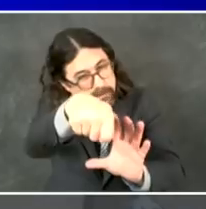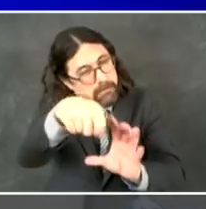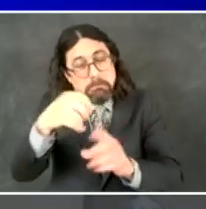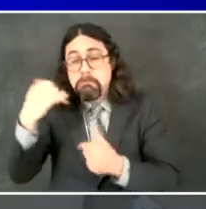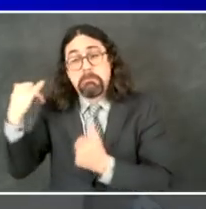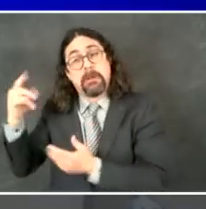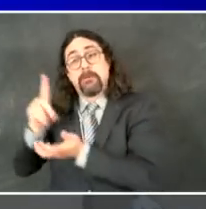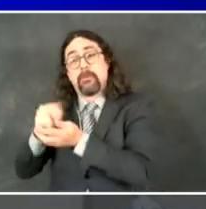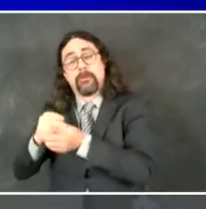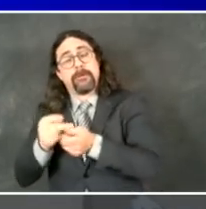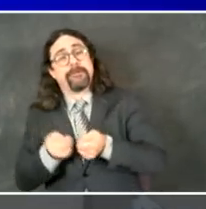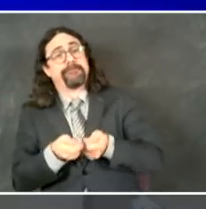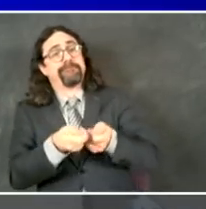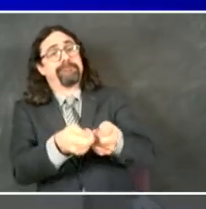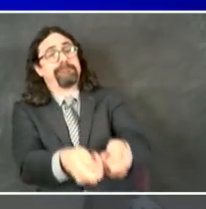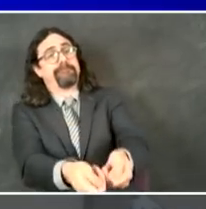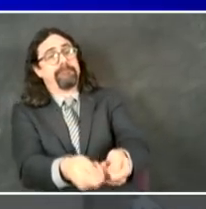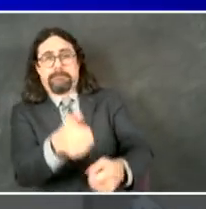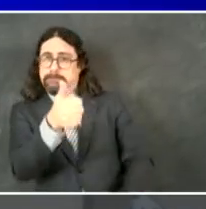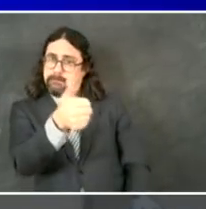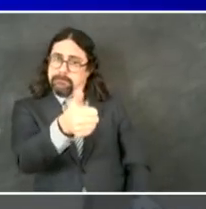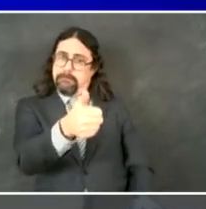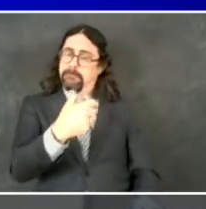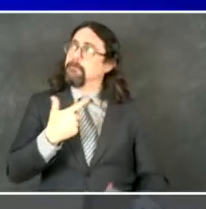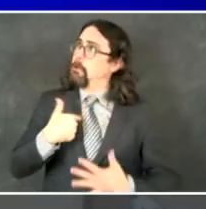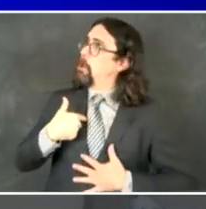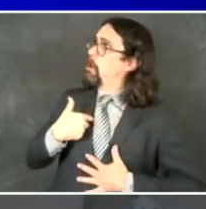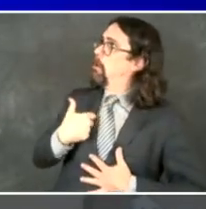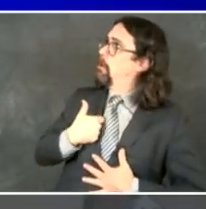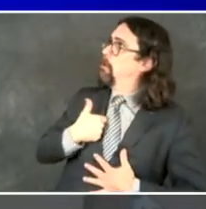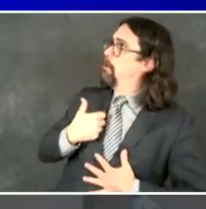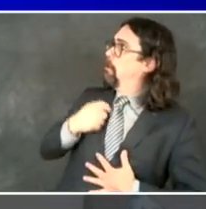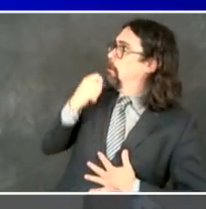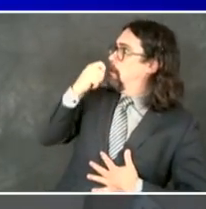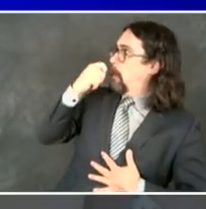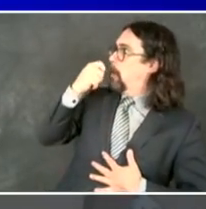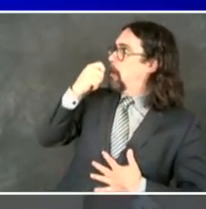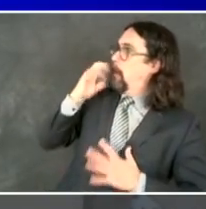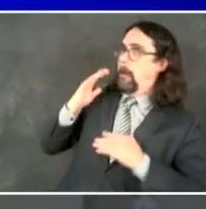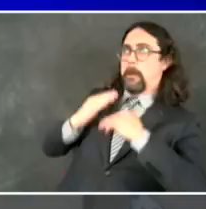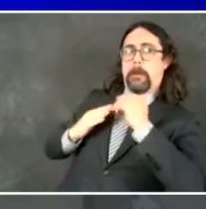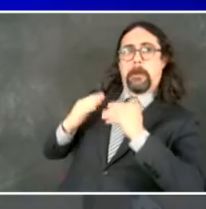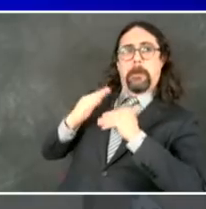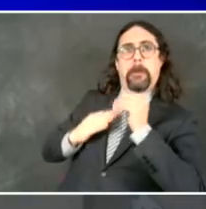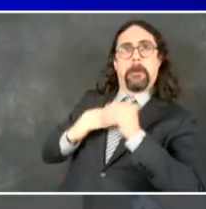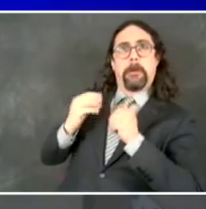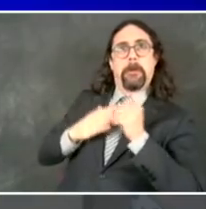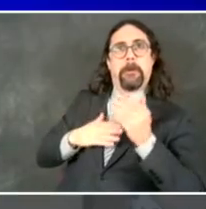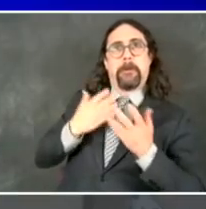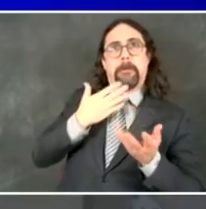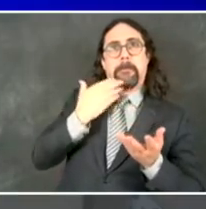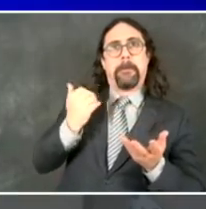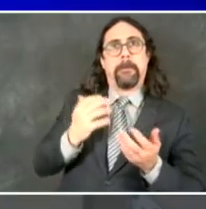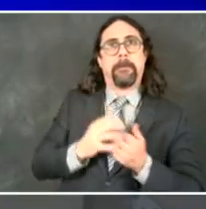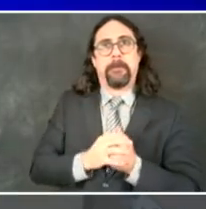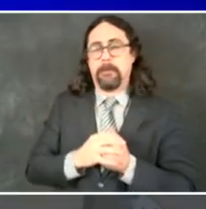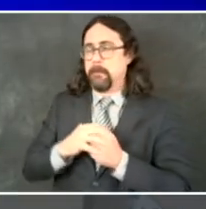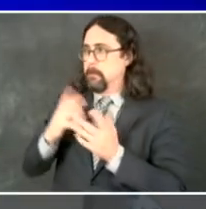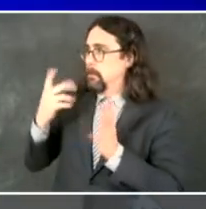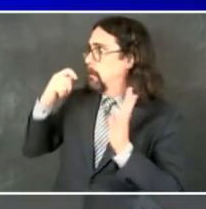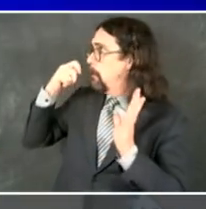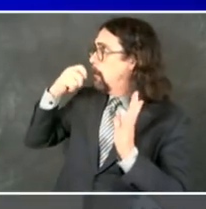results. Now, this is simpler, this is better. This is something we're going to start using